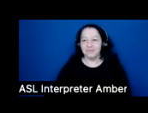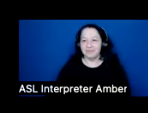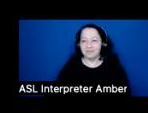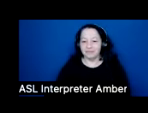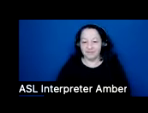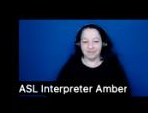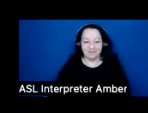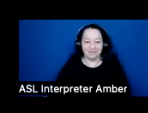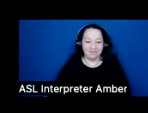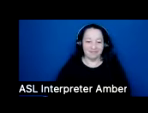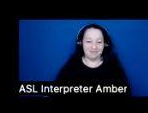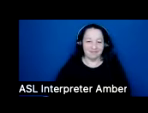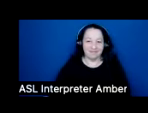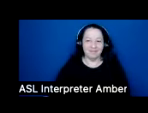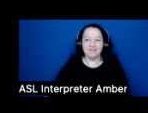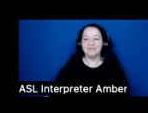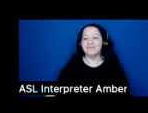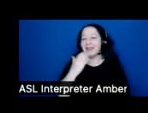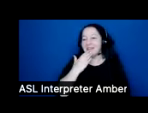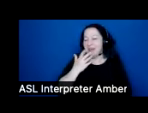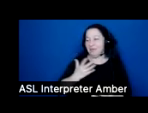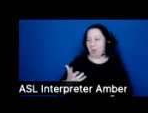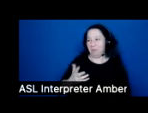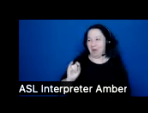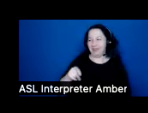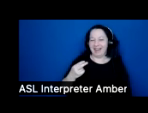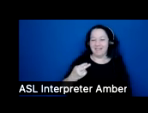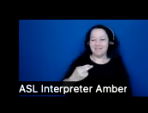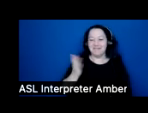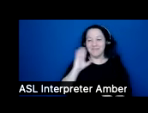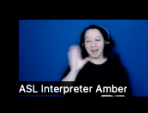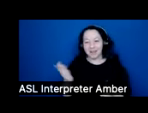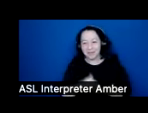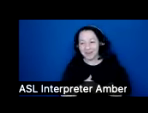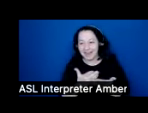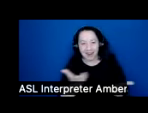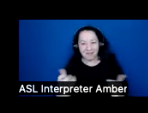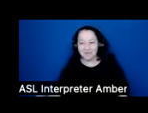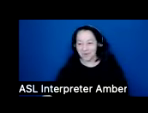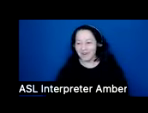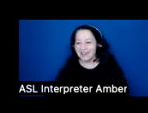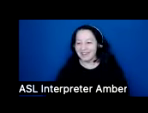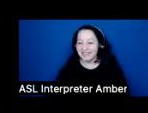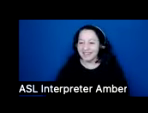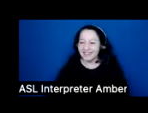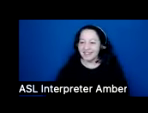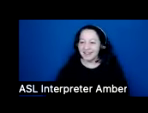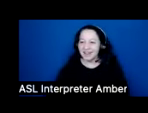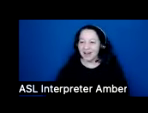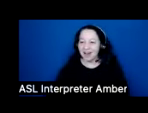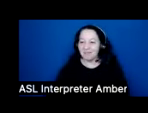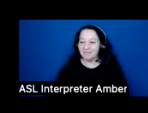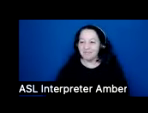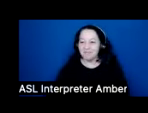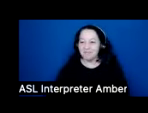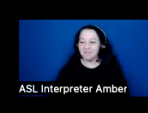All right, thanks so much, Steph. Hello again, everyone, and those who I